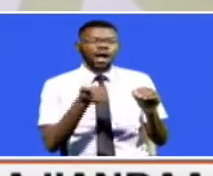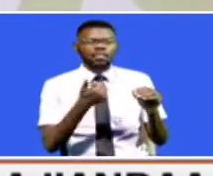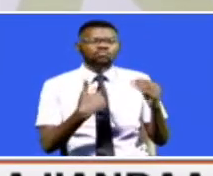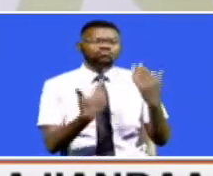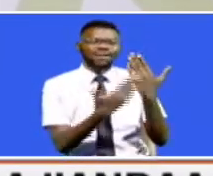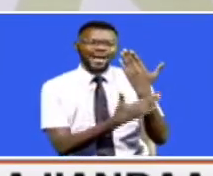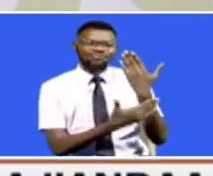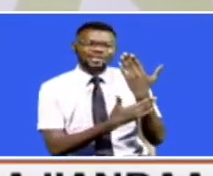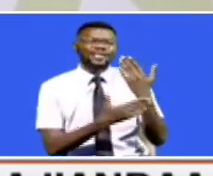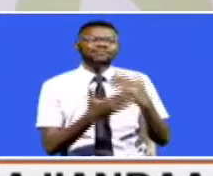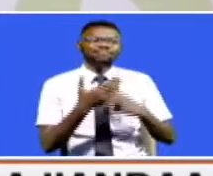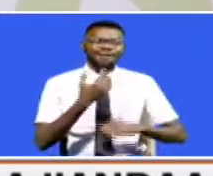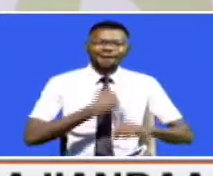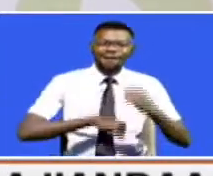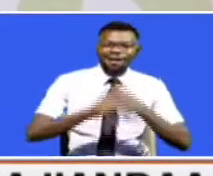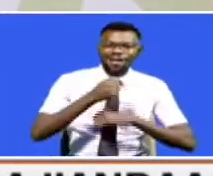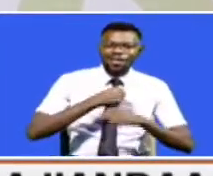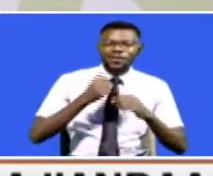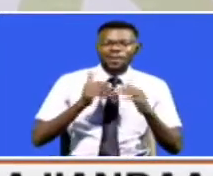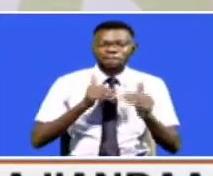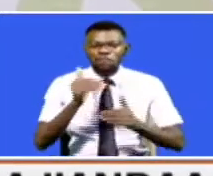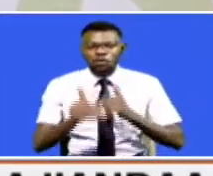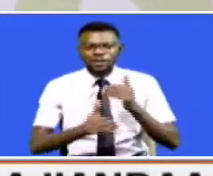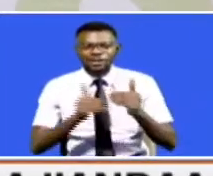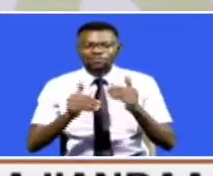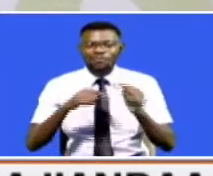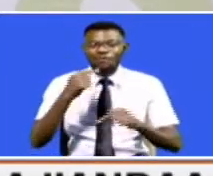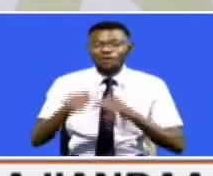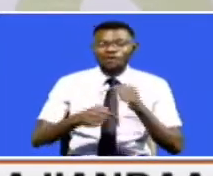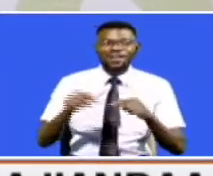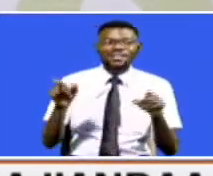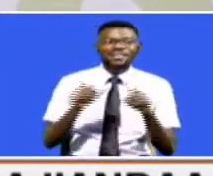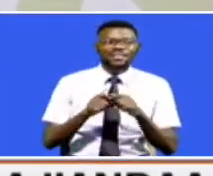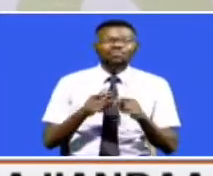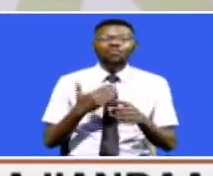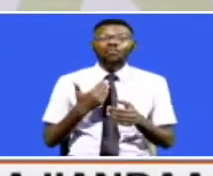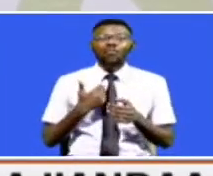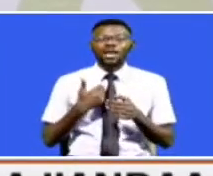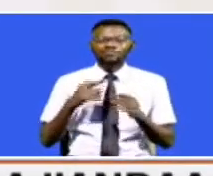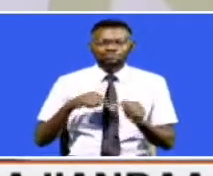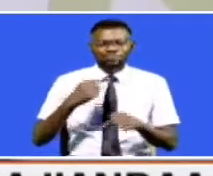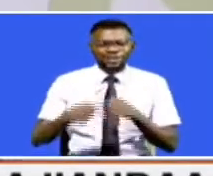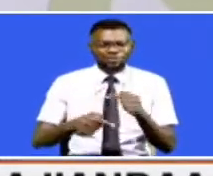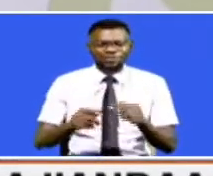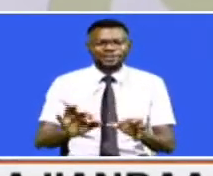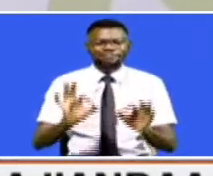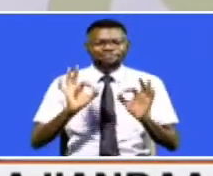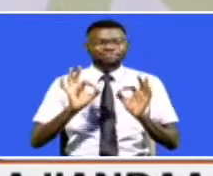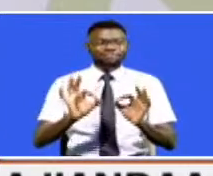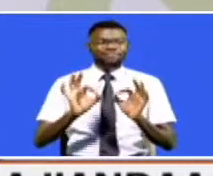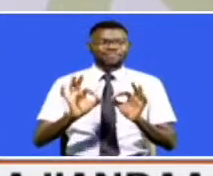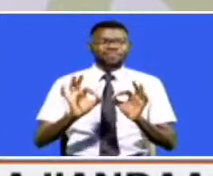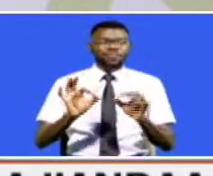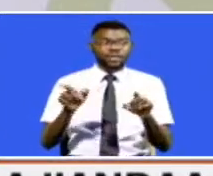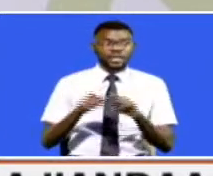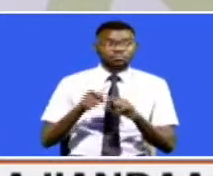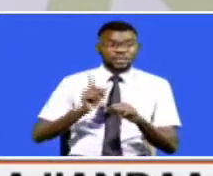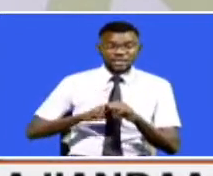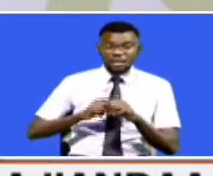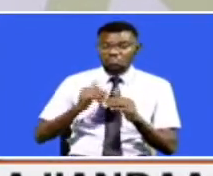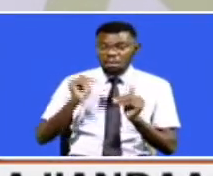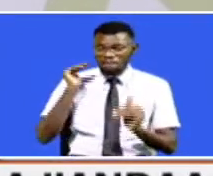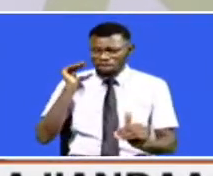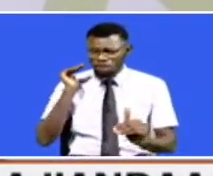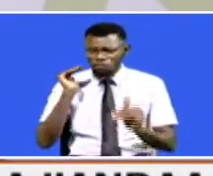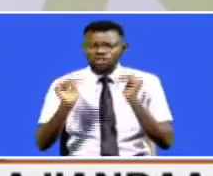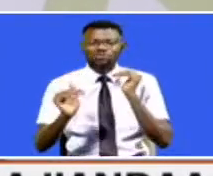stuff. So just trusting the process and just stepping into every week as it is. Yeah, you know, when you get into the professional